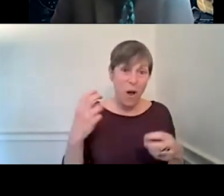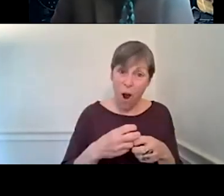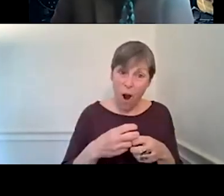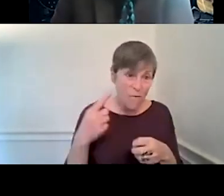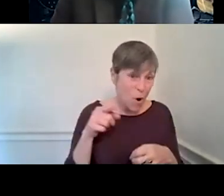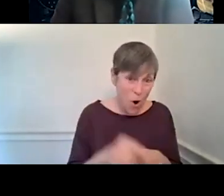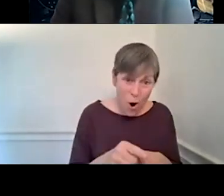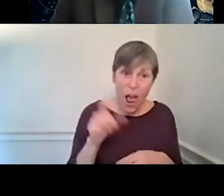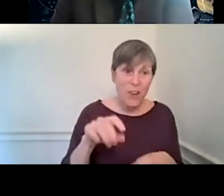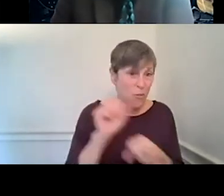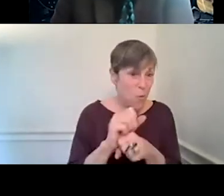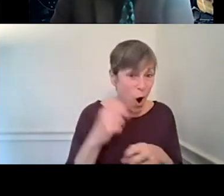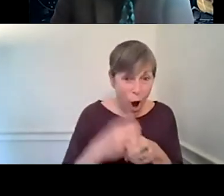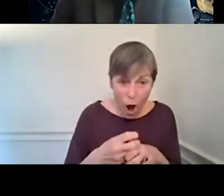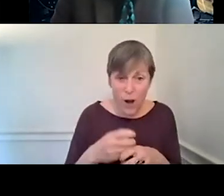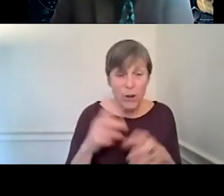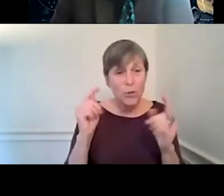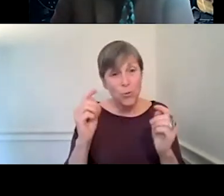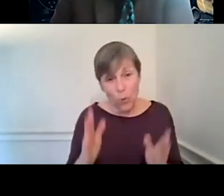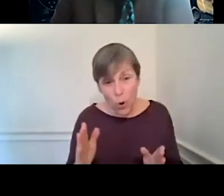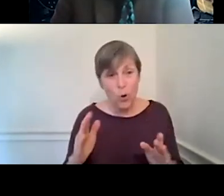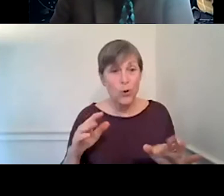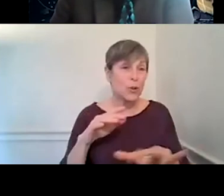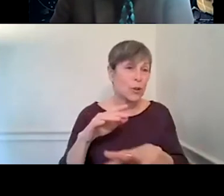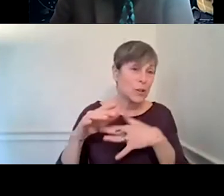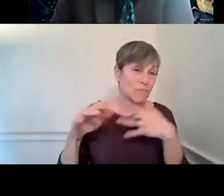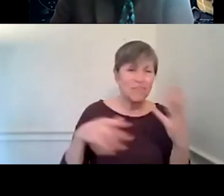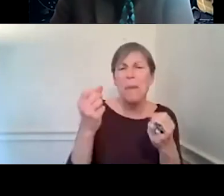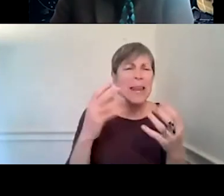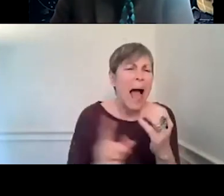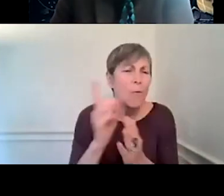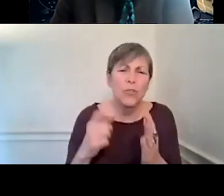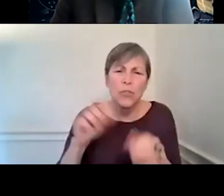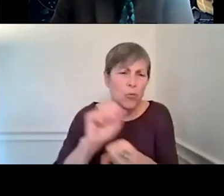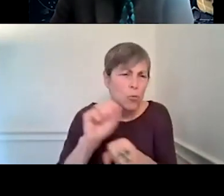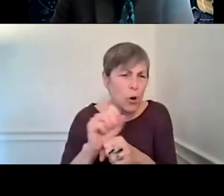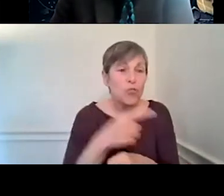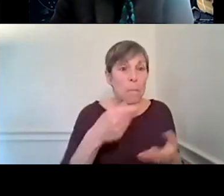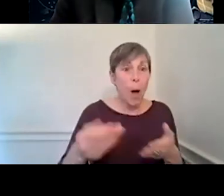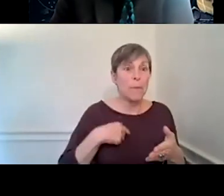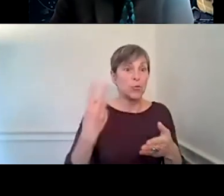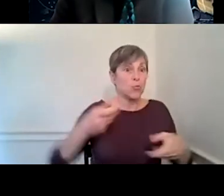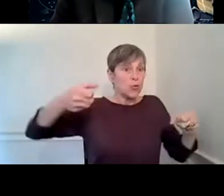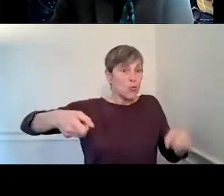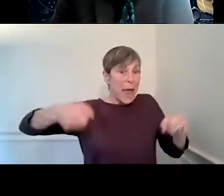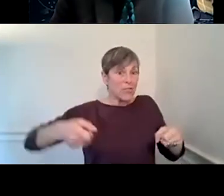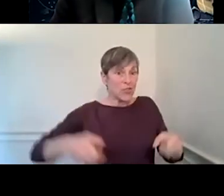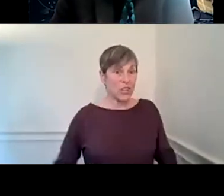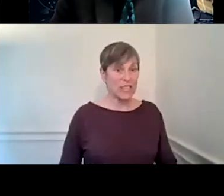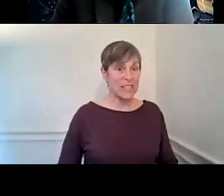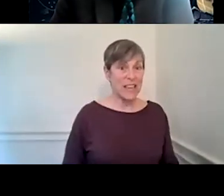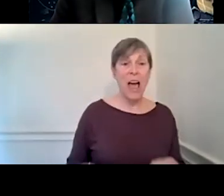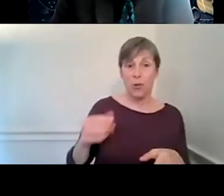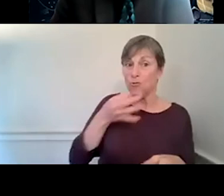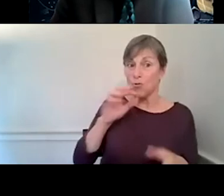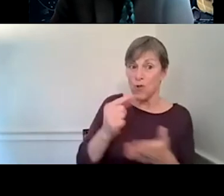tutoring. She bought two suitcases for me when I graduated because she thought, okay, you're going to move to Cleveland, not sure you